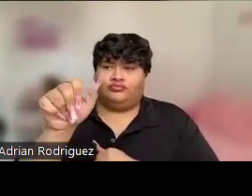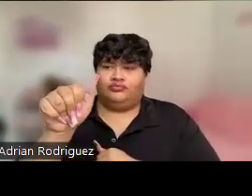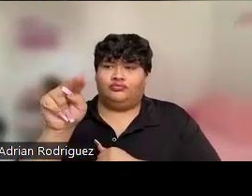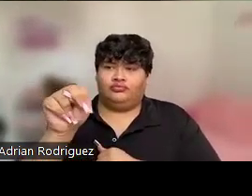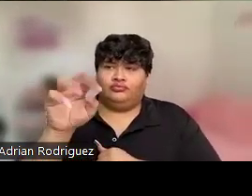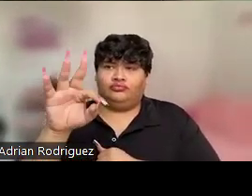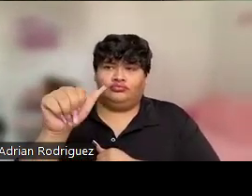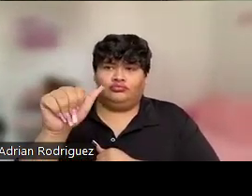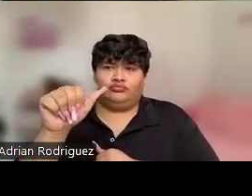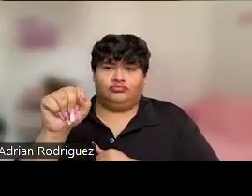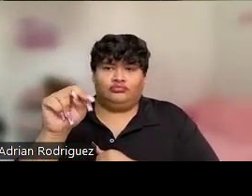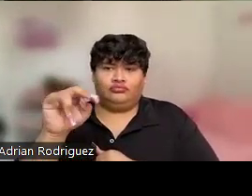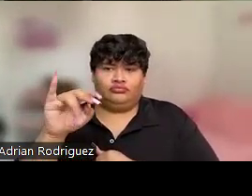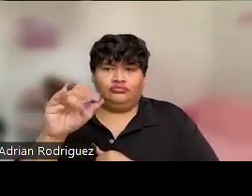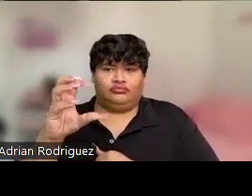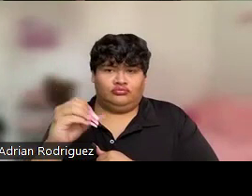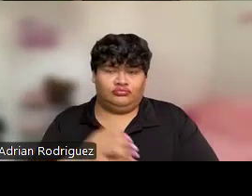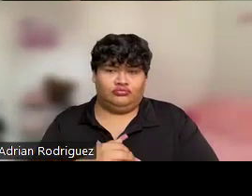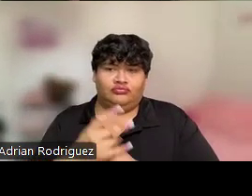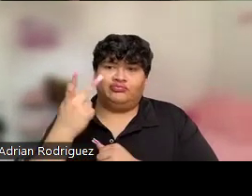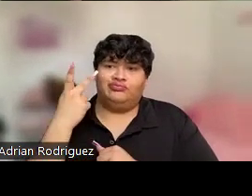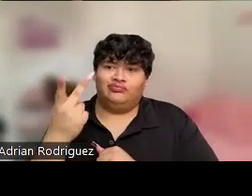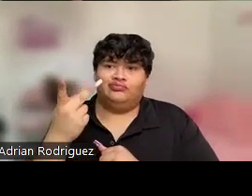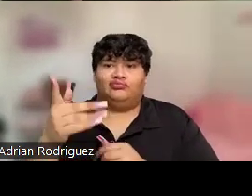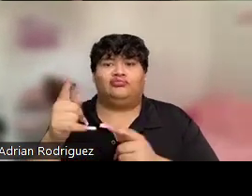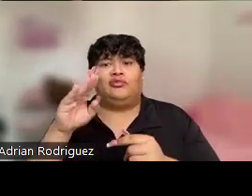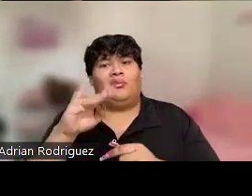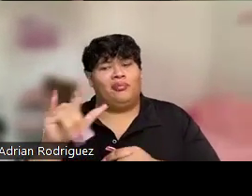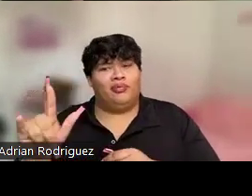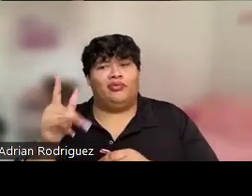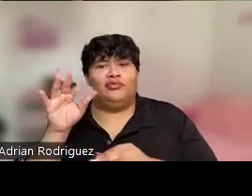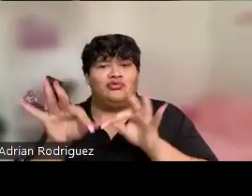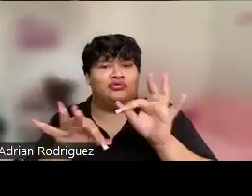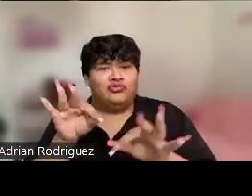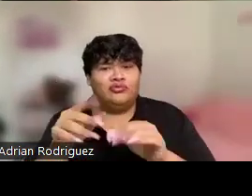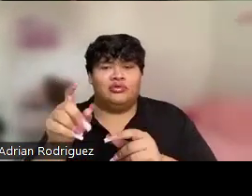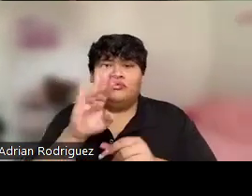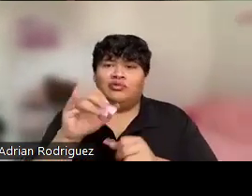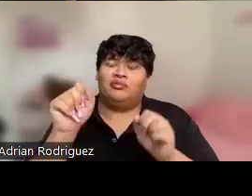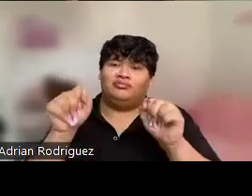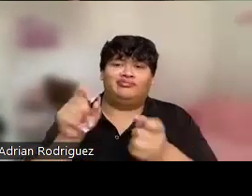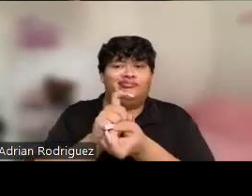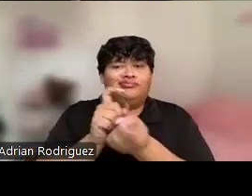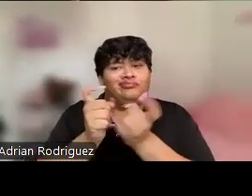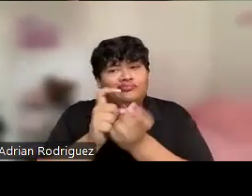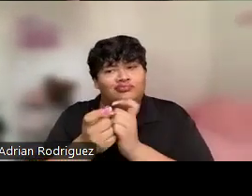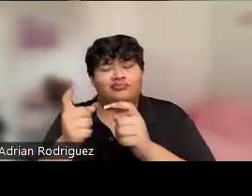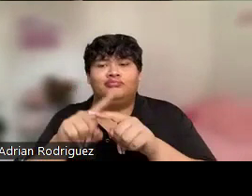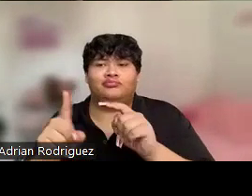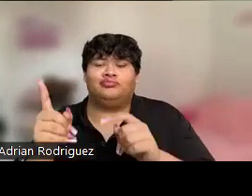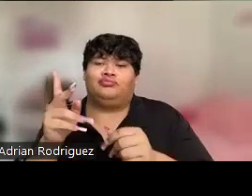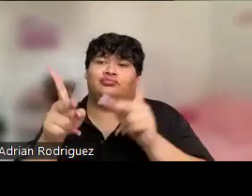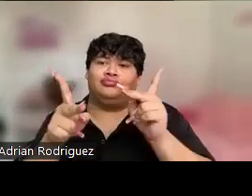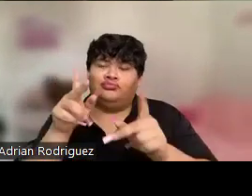Ultimately, as I mentioned with the treatment access bill, that this bill may change a bit, and ultimately the